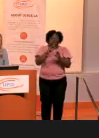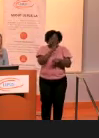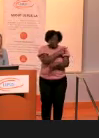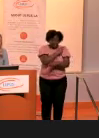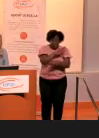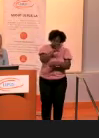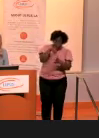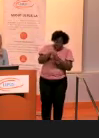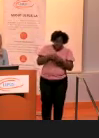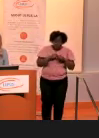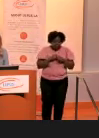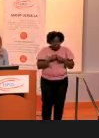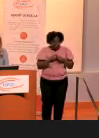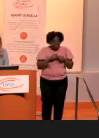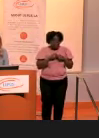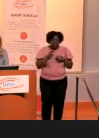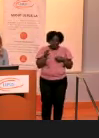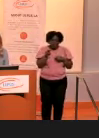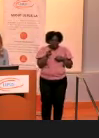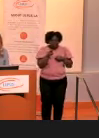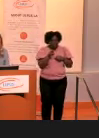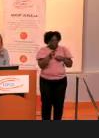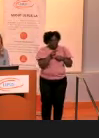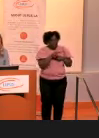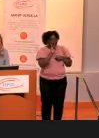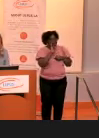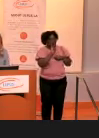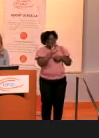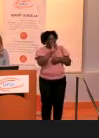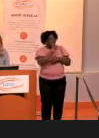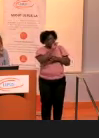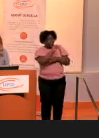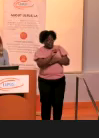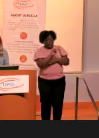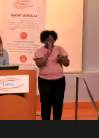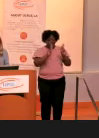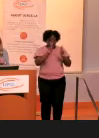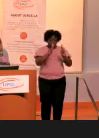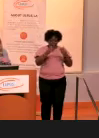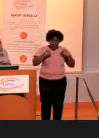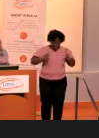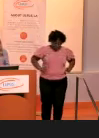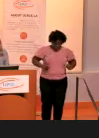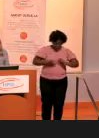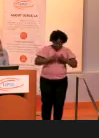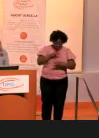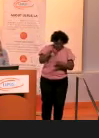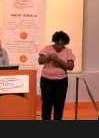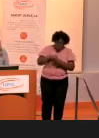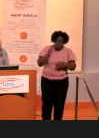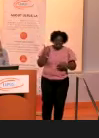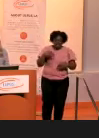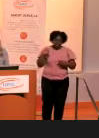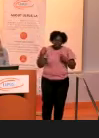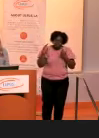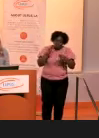And when they looked at it, about 80% of the people who got kidney involvement, and this was over a 13-year